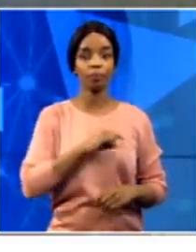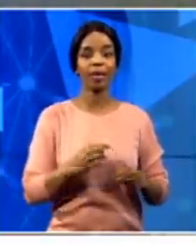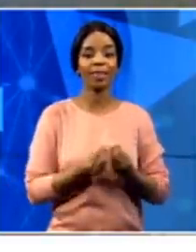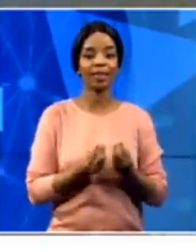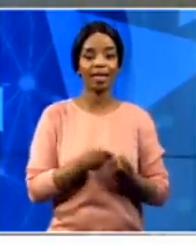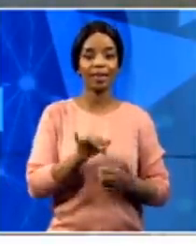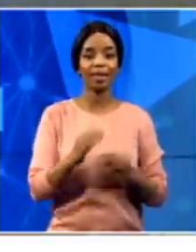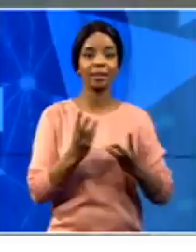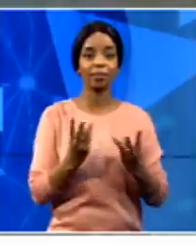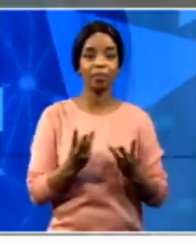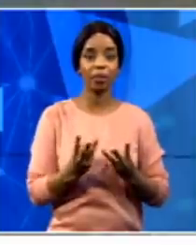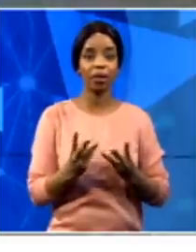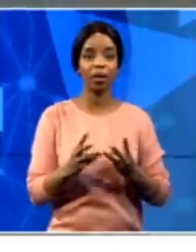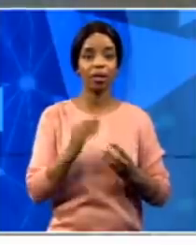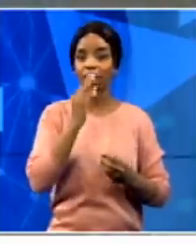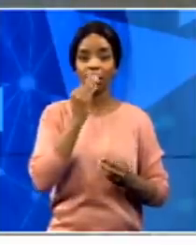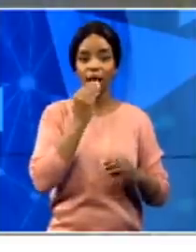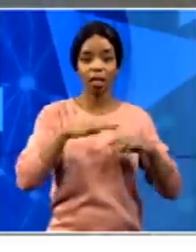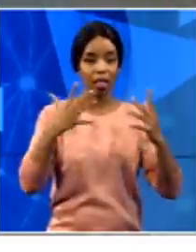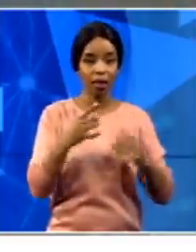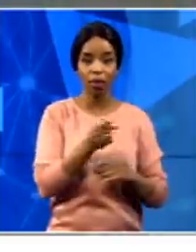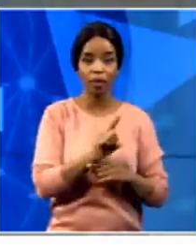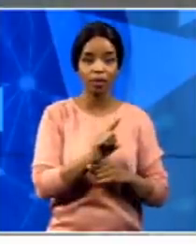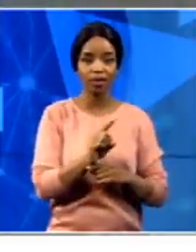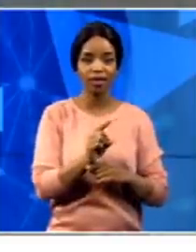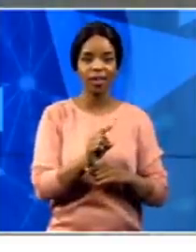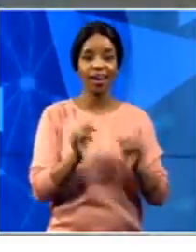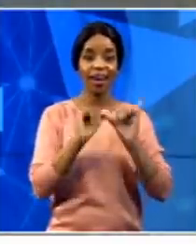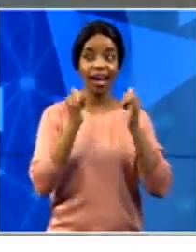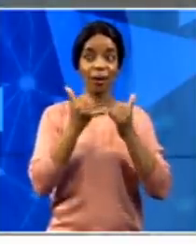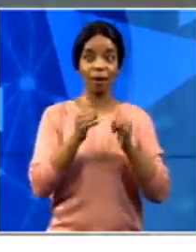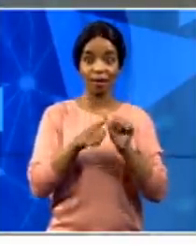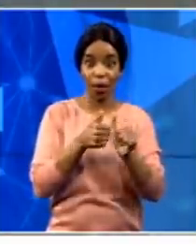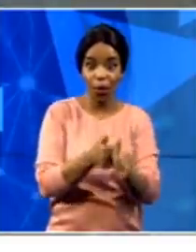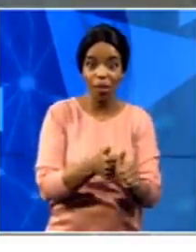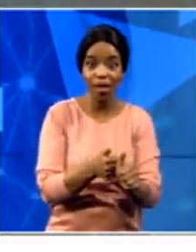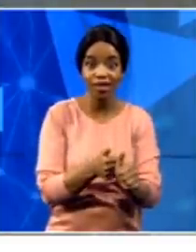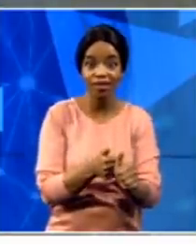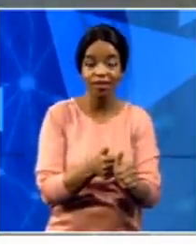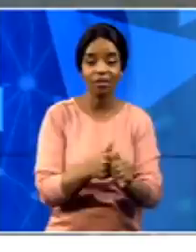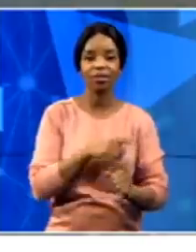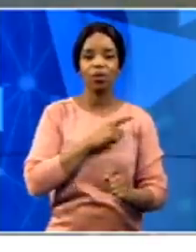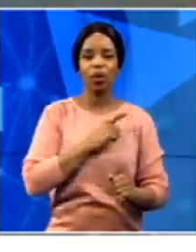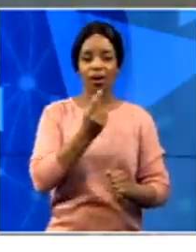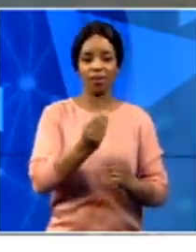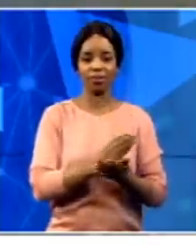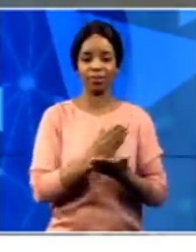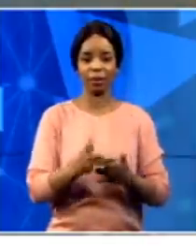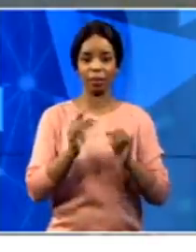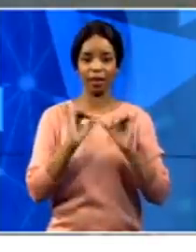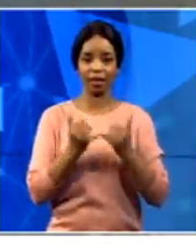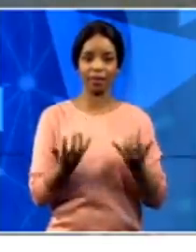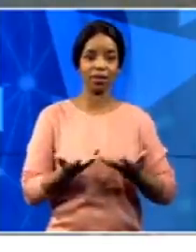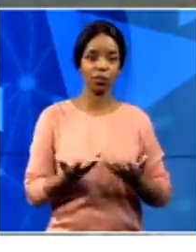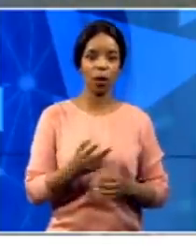is the compliance of companies. And as a result of a lockdown, that means some of these cases where we need to